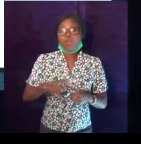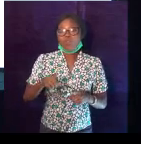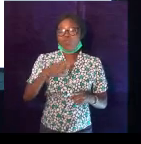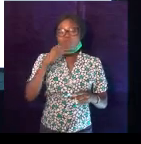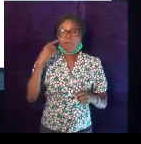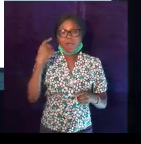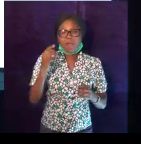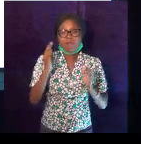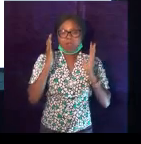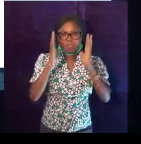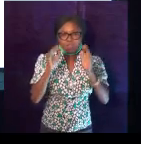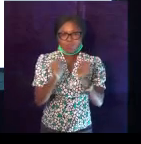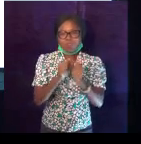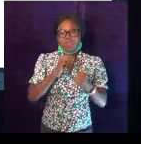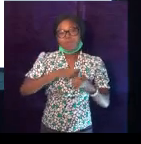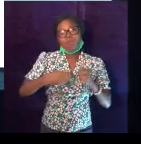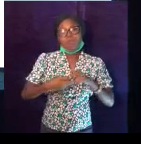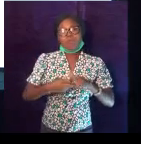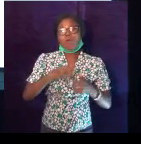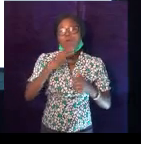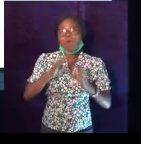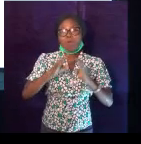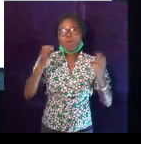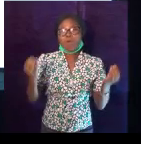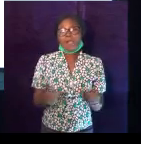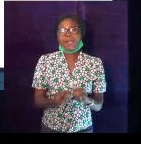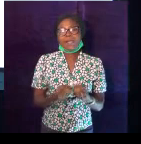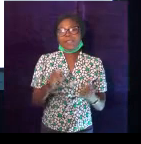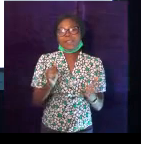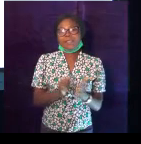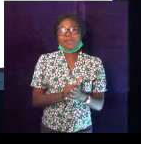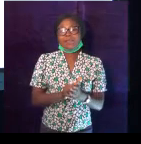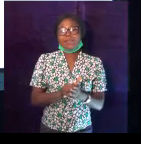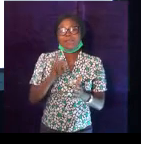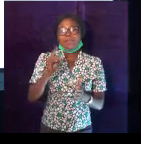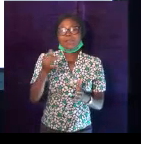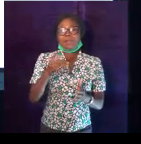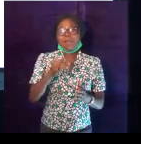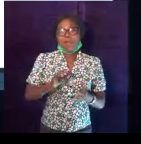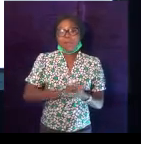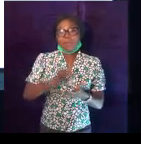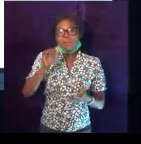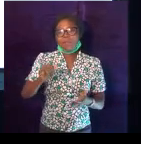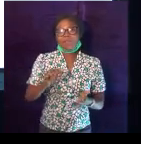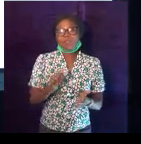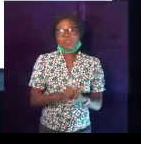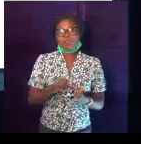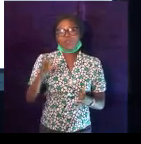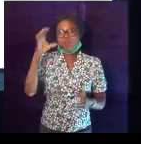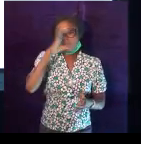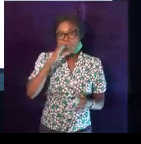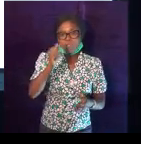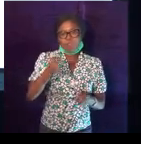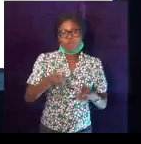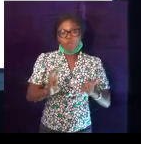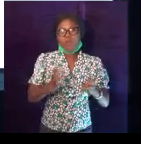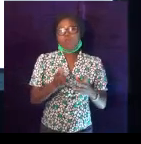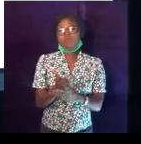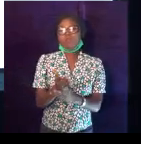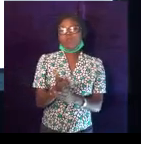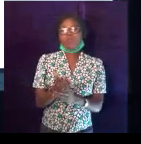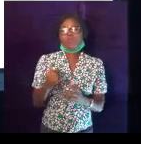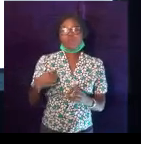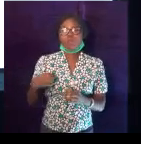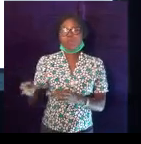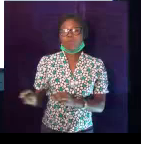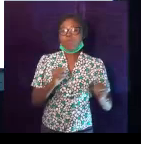friend. So when next you're faced with problems of mode, either in organized data or data that has not been organized, I believe you will always find your